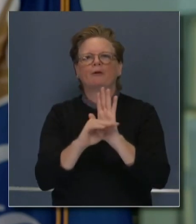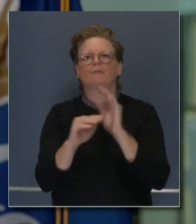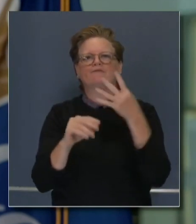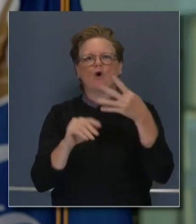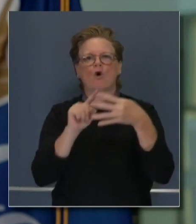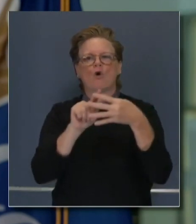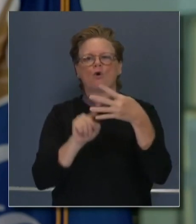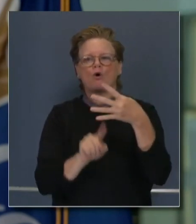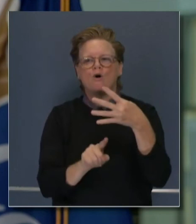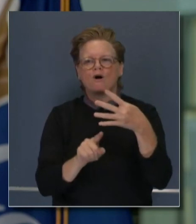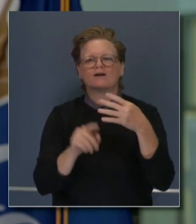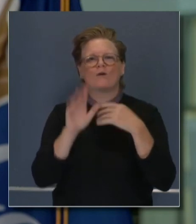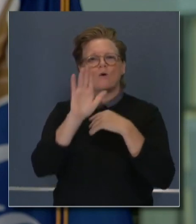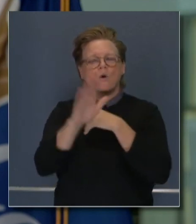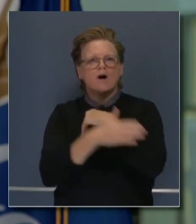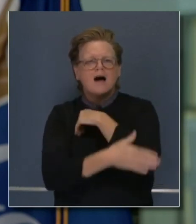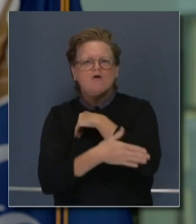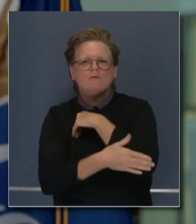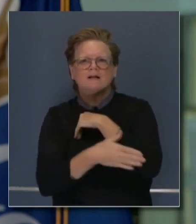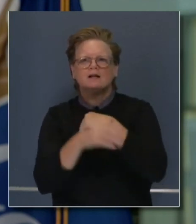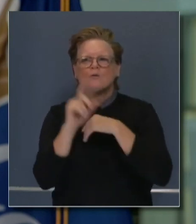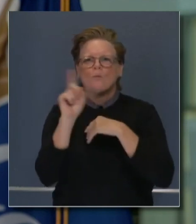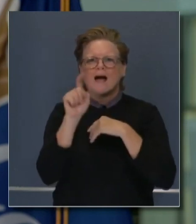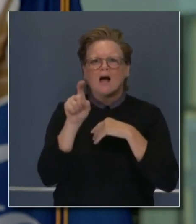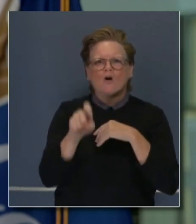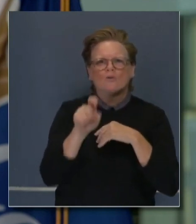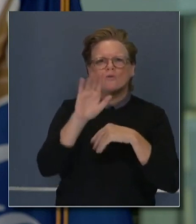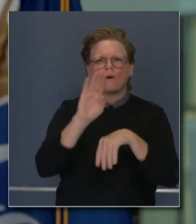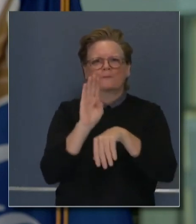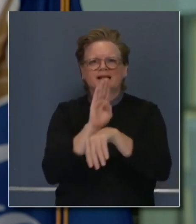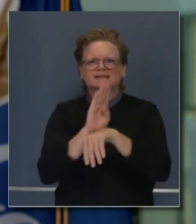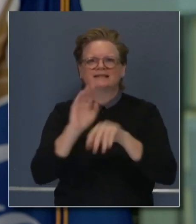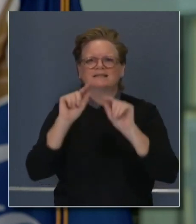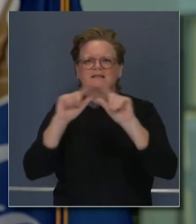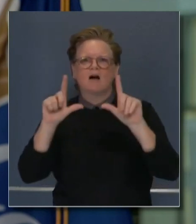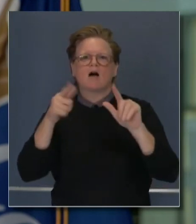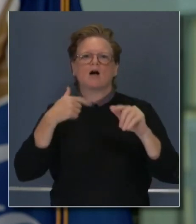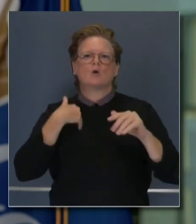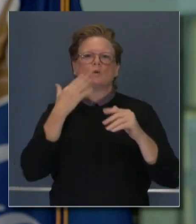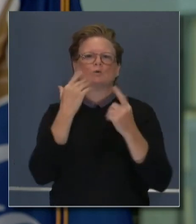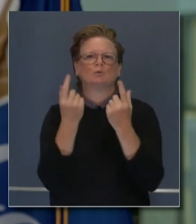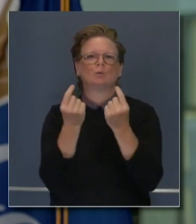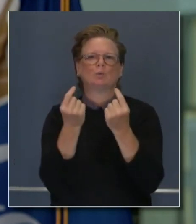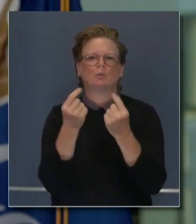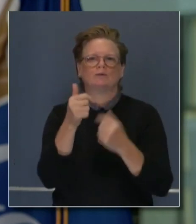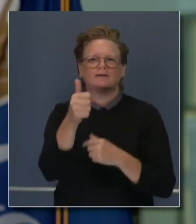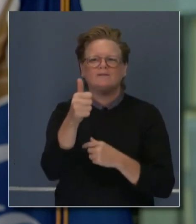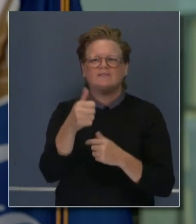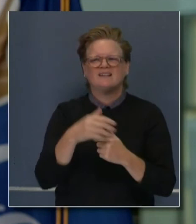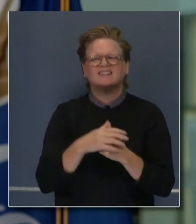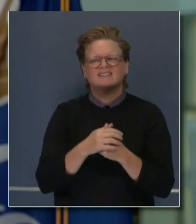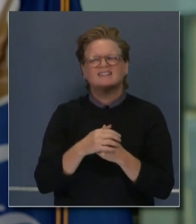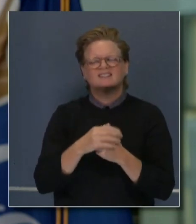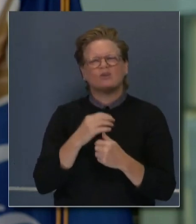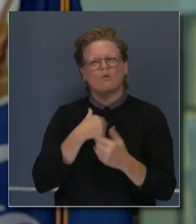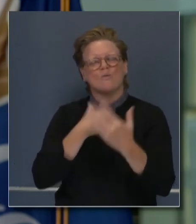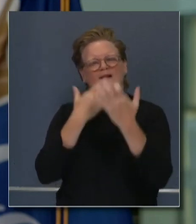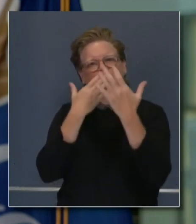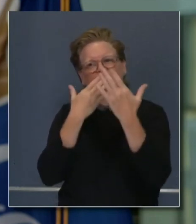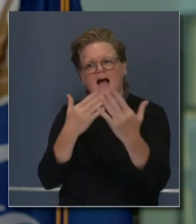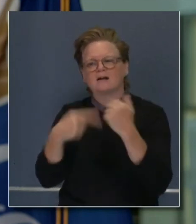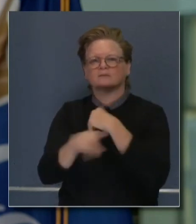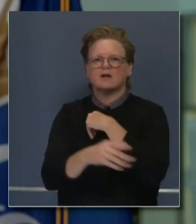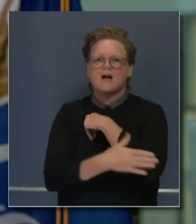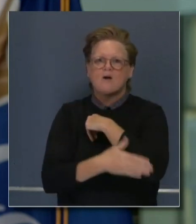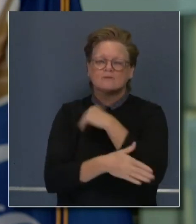and positivity rates. Thanks to all of the county, our local health officers that worked with us, to business community that worked